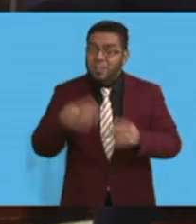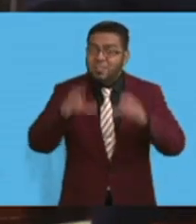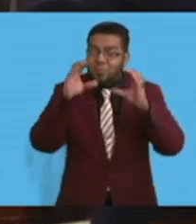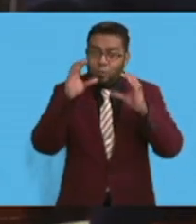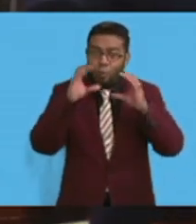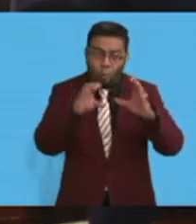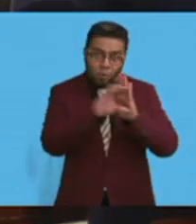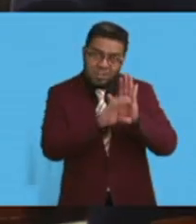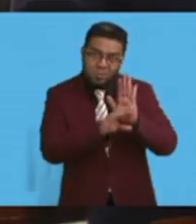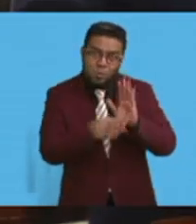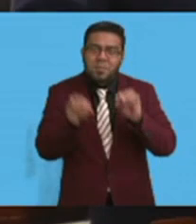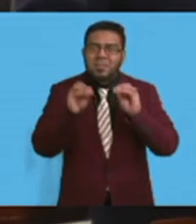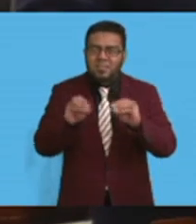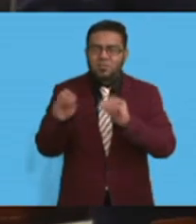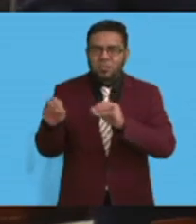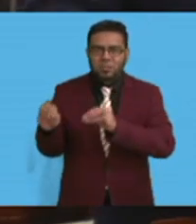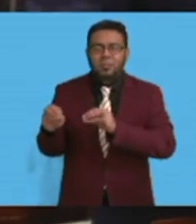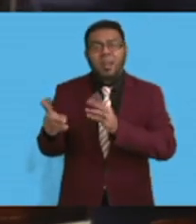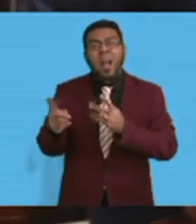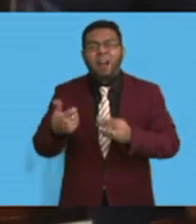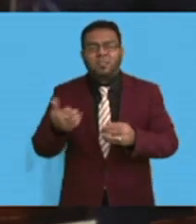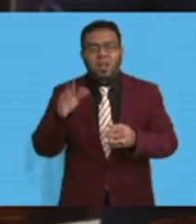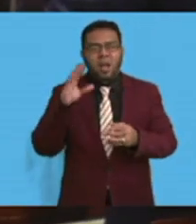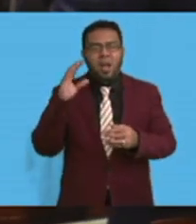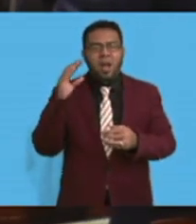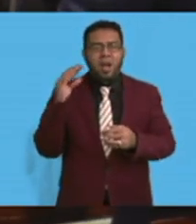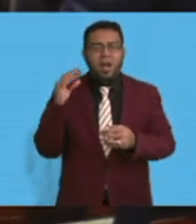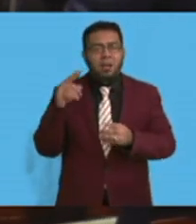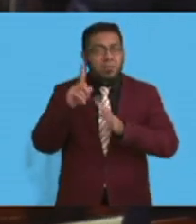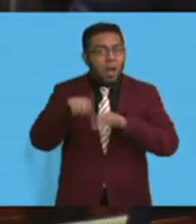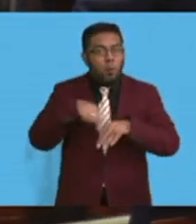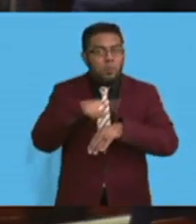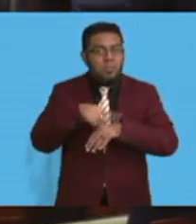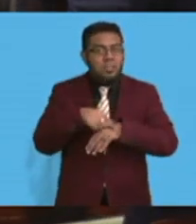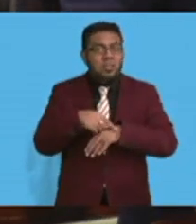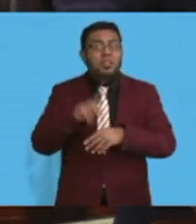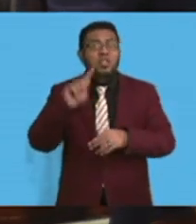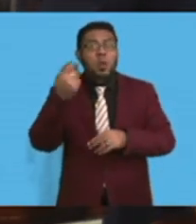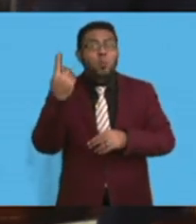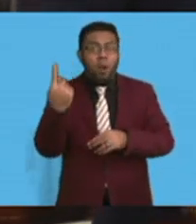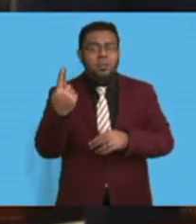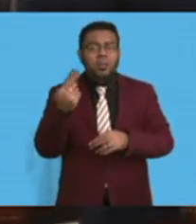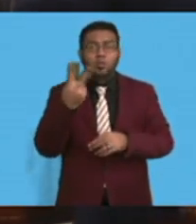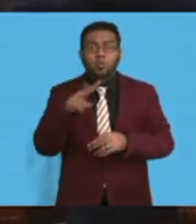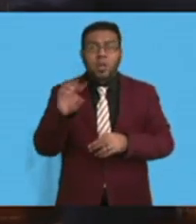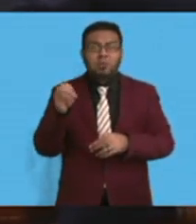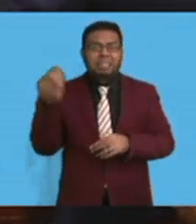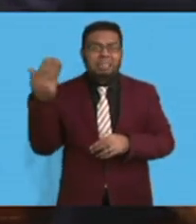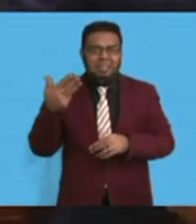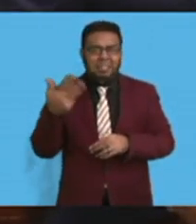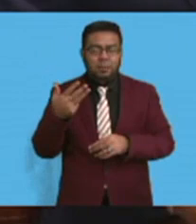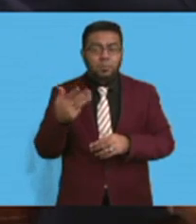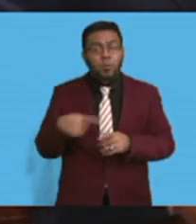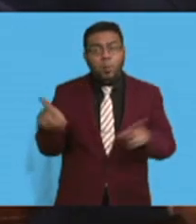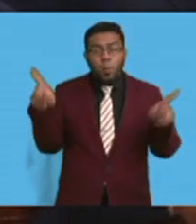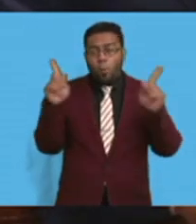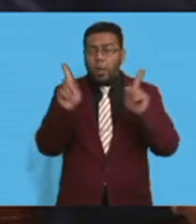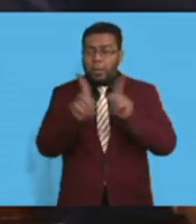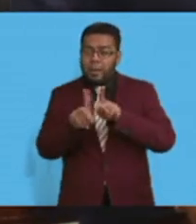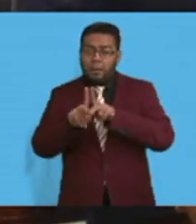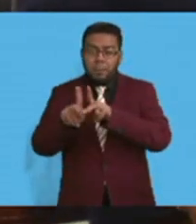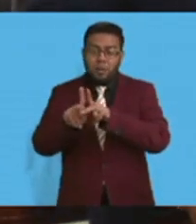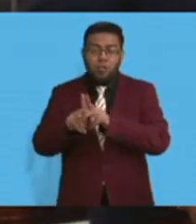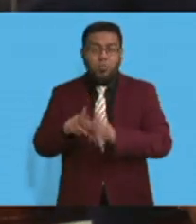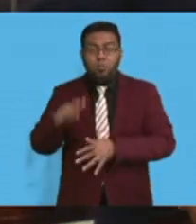by teachers and civil servants starting in Term 1 in 2019. We are also working in partnership with the Indian government and